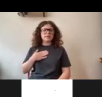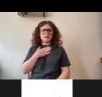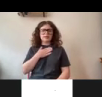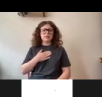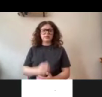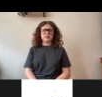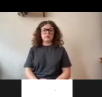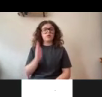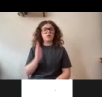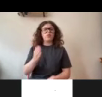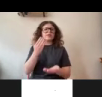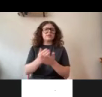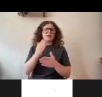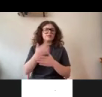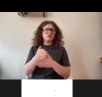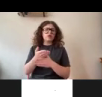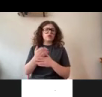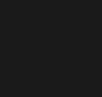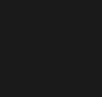I'm going to stop sharing.